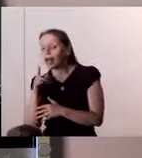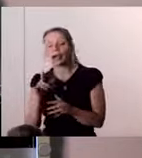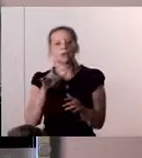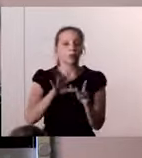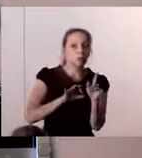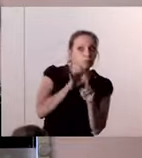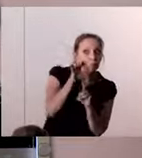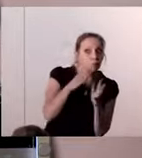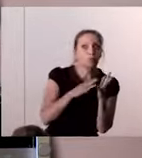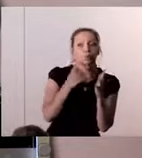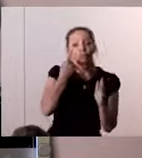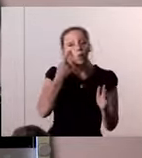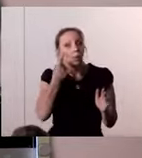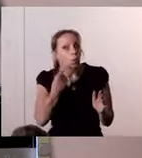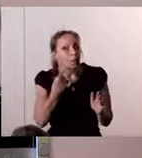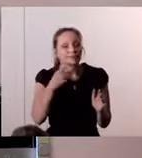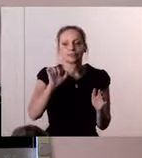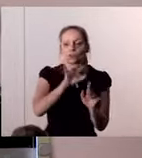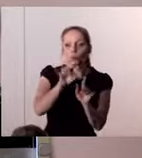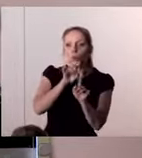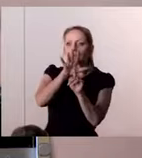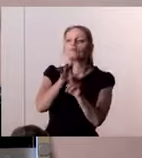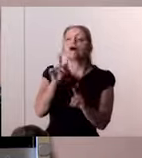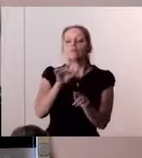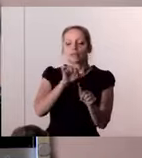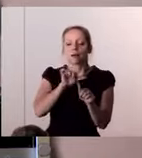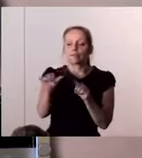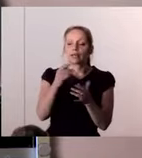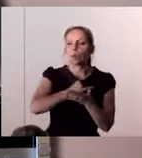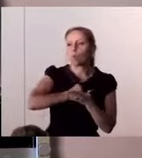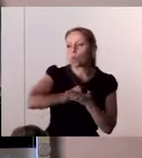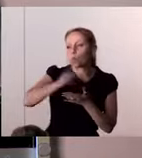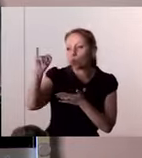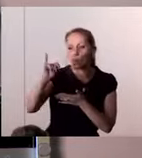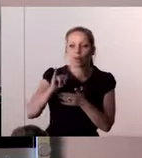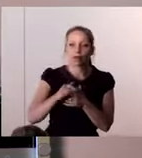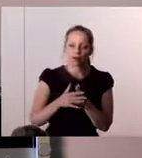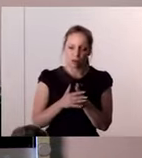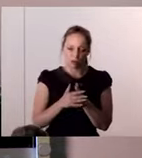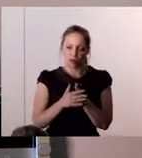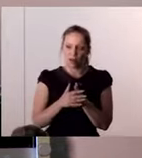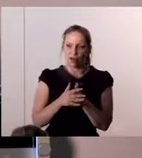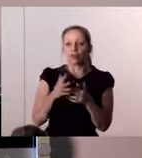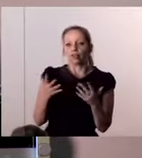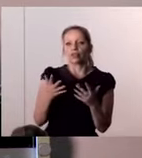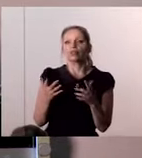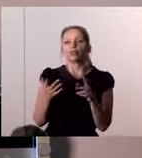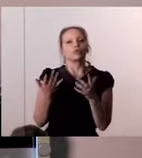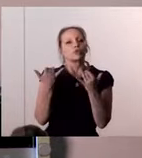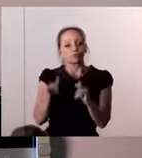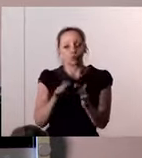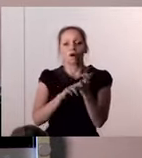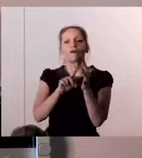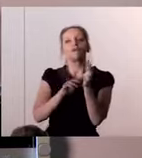ourselves. And then we'll also get better at rejecting the auctioned off, franchised, vested version of our